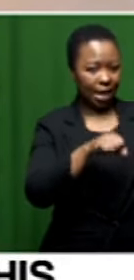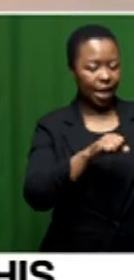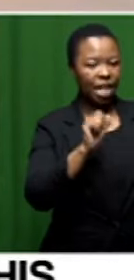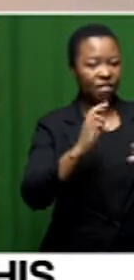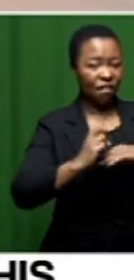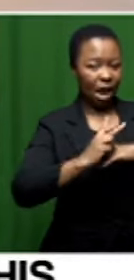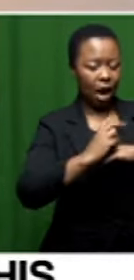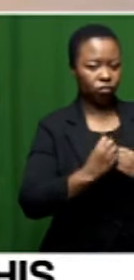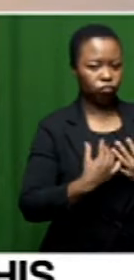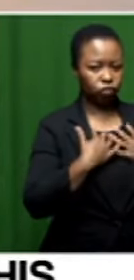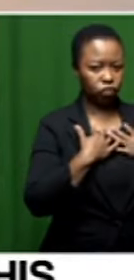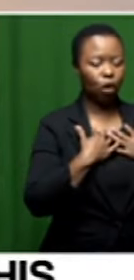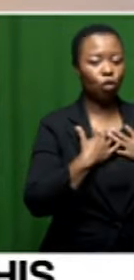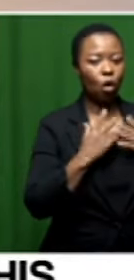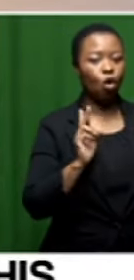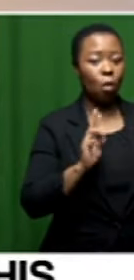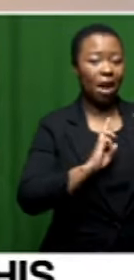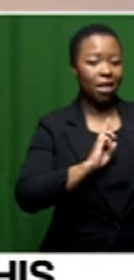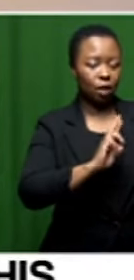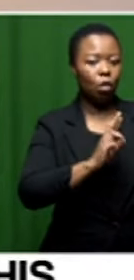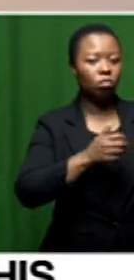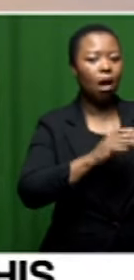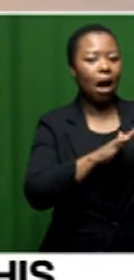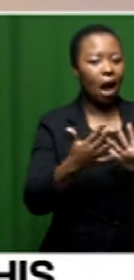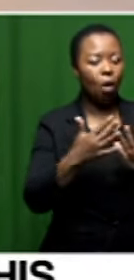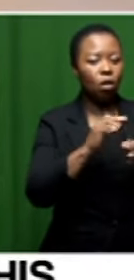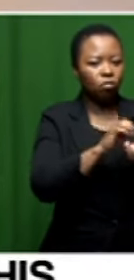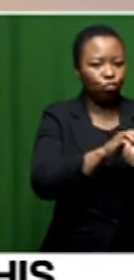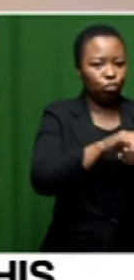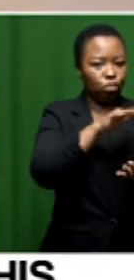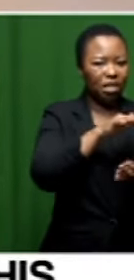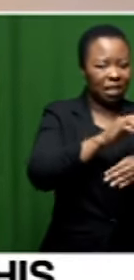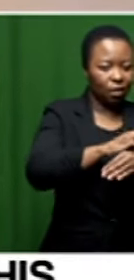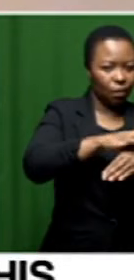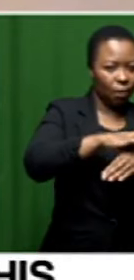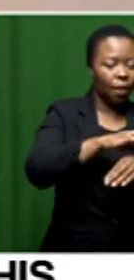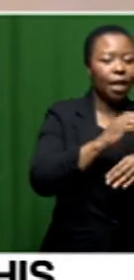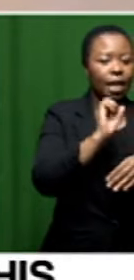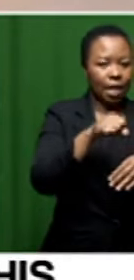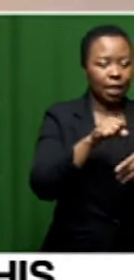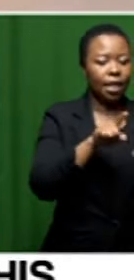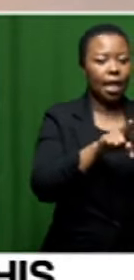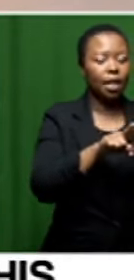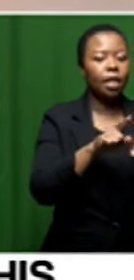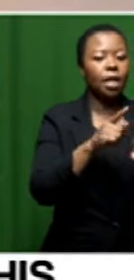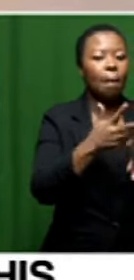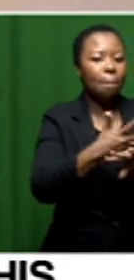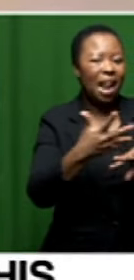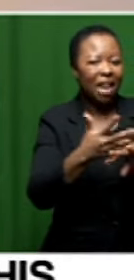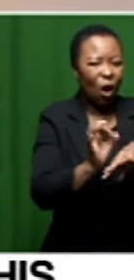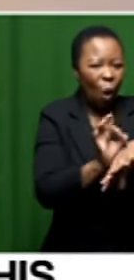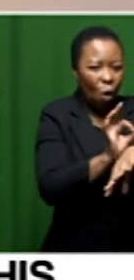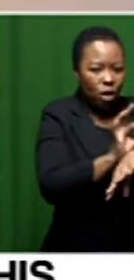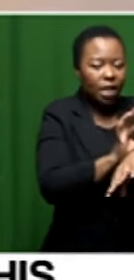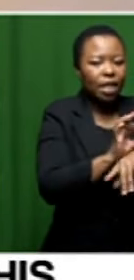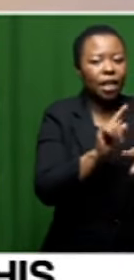by a virus, and that normal response is to promote inflammation. It increases blood pressure, blood clotting, and it produces